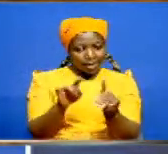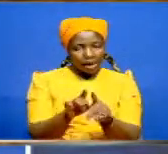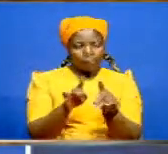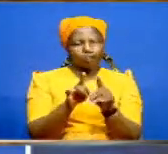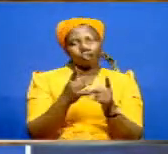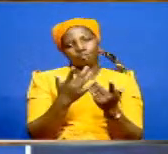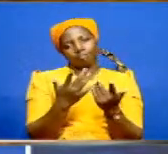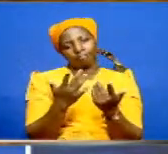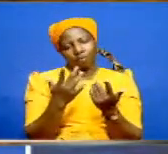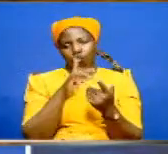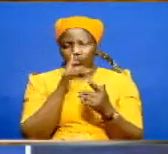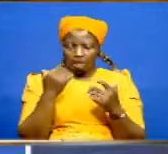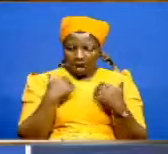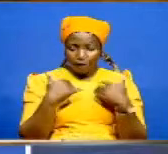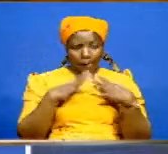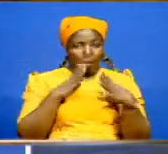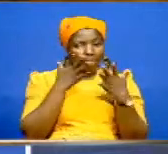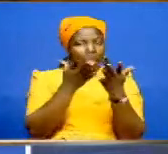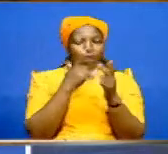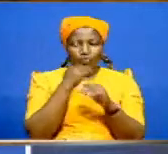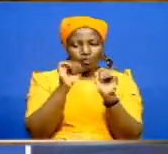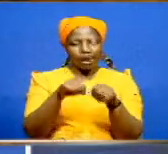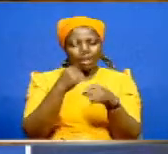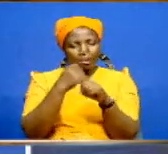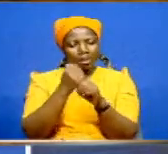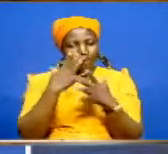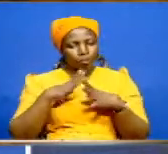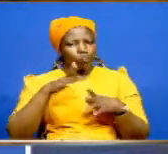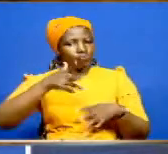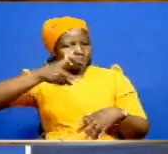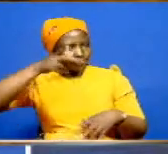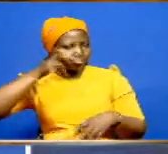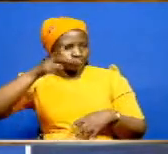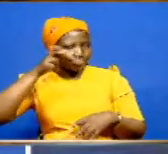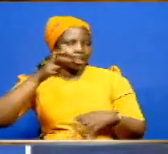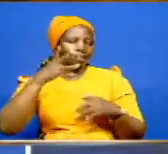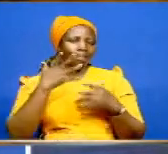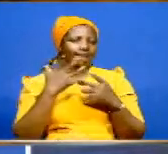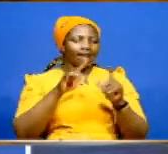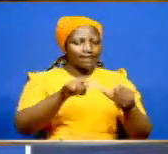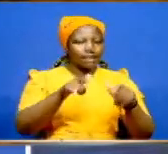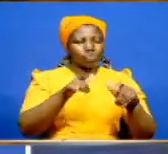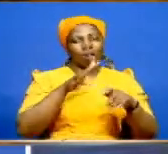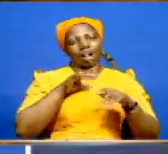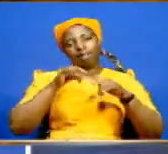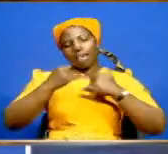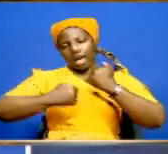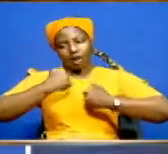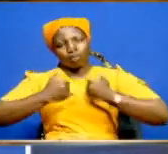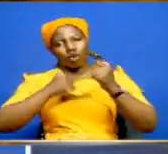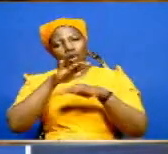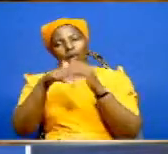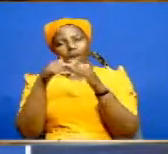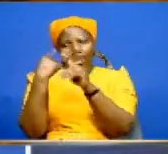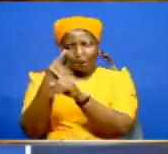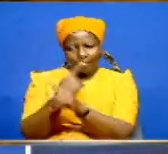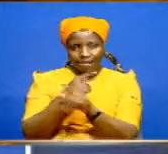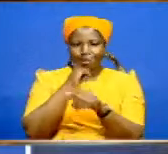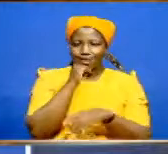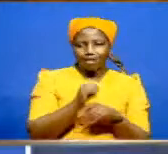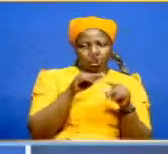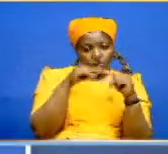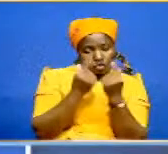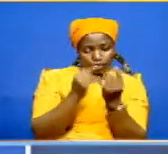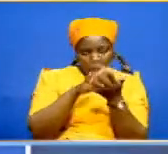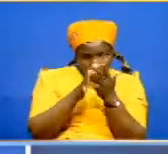There are people there who can still make people listen to the radio and enjoy all type of, you know, age groups without feeling